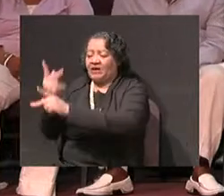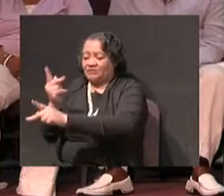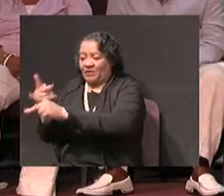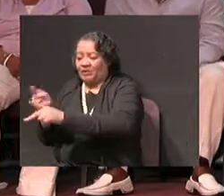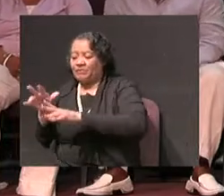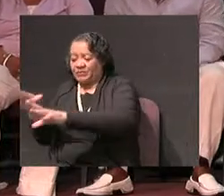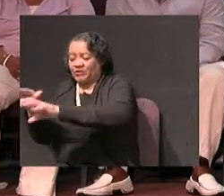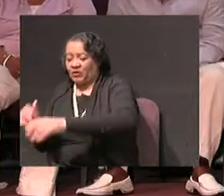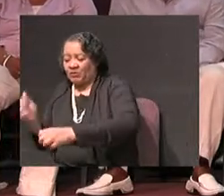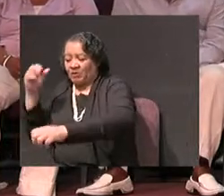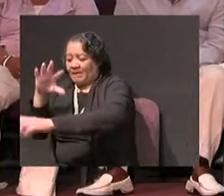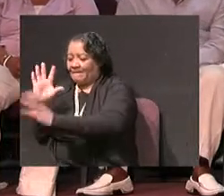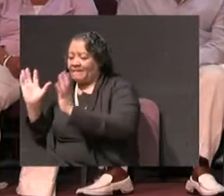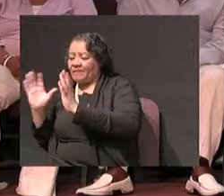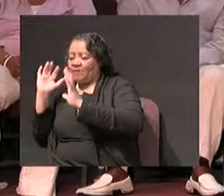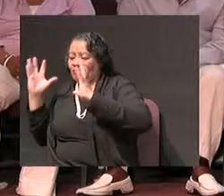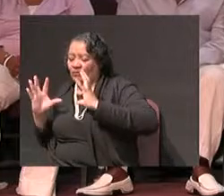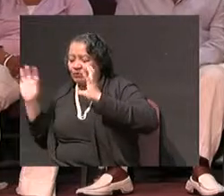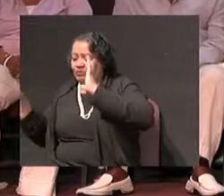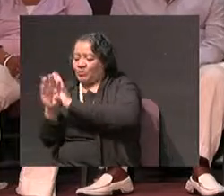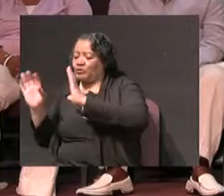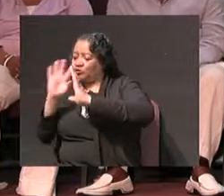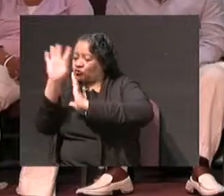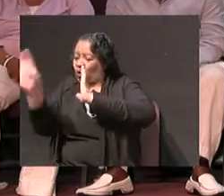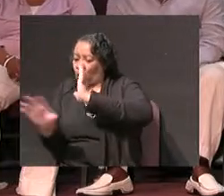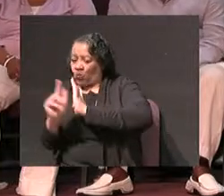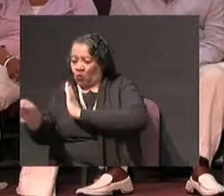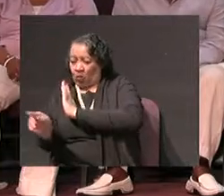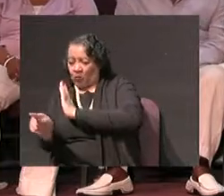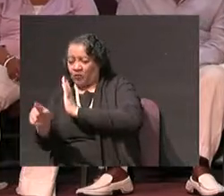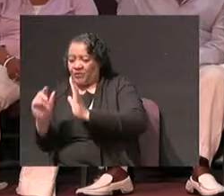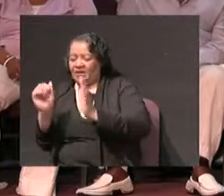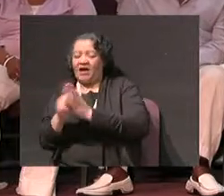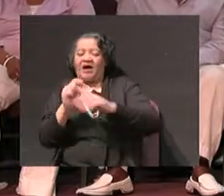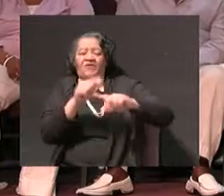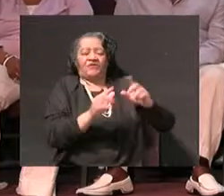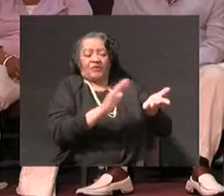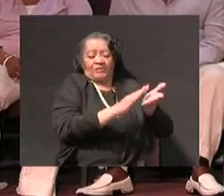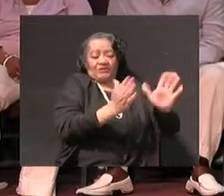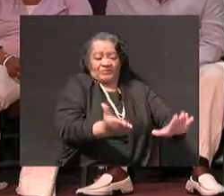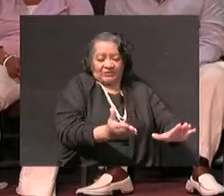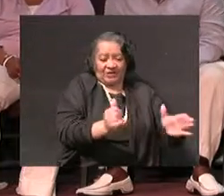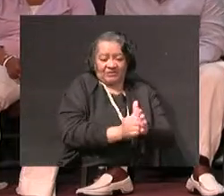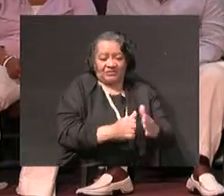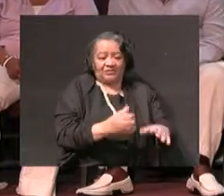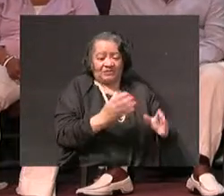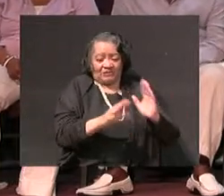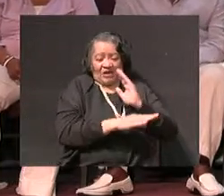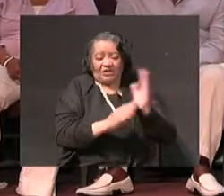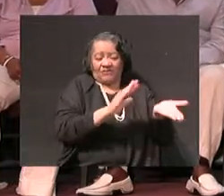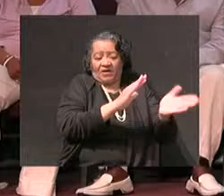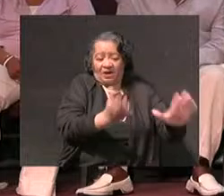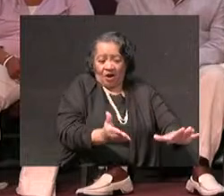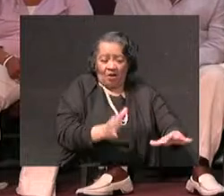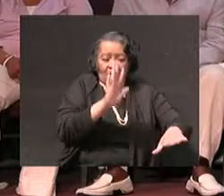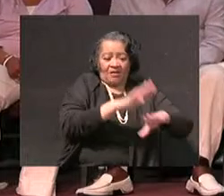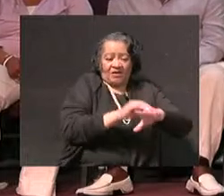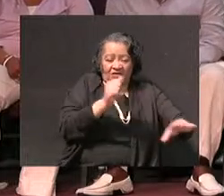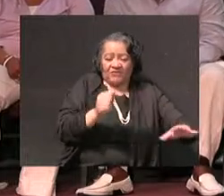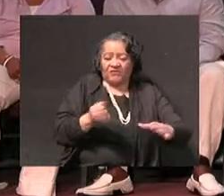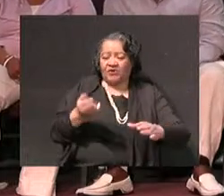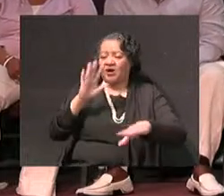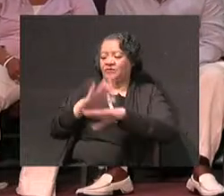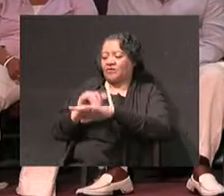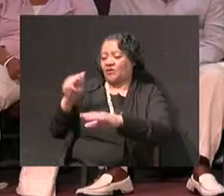with a stone rolled in front of him. But death, that was in the afternoon, but death called